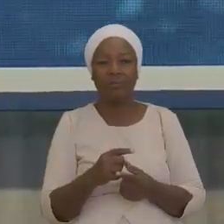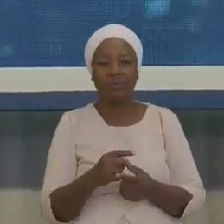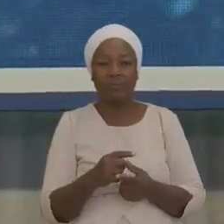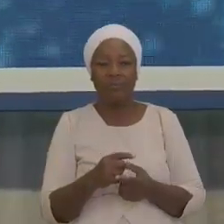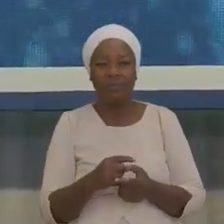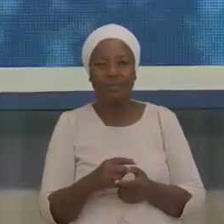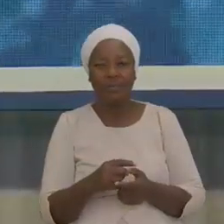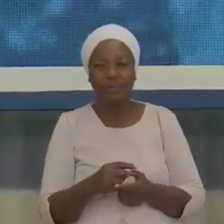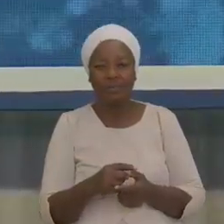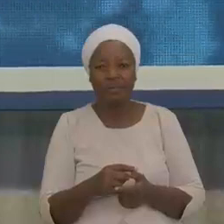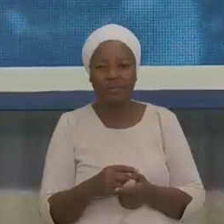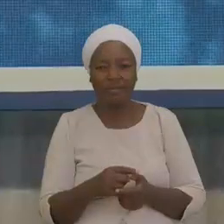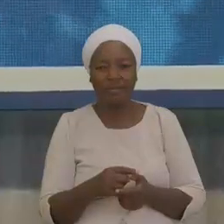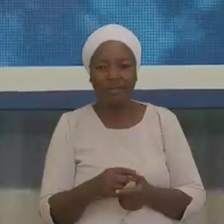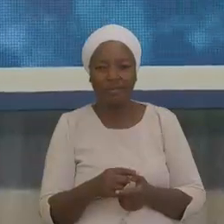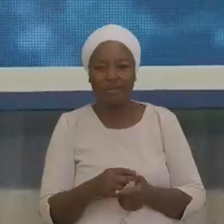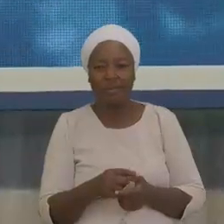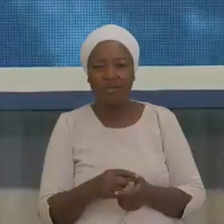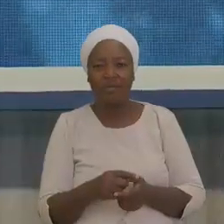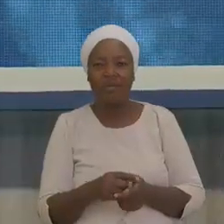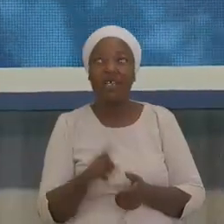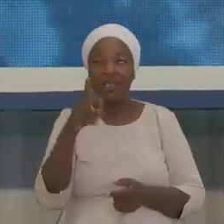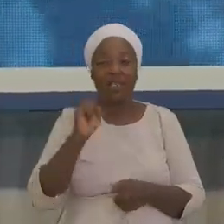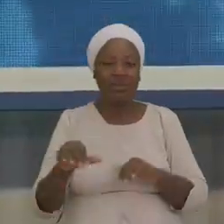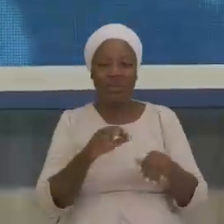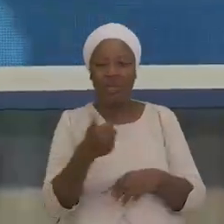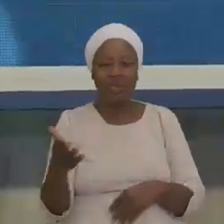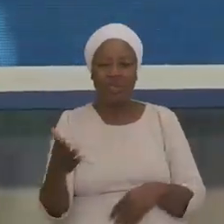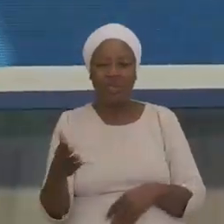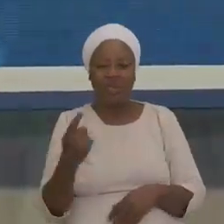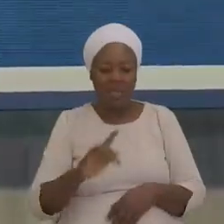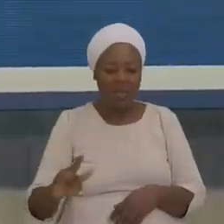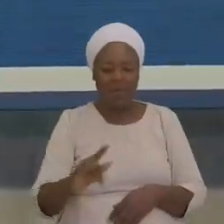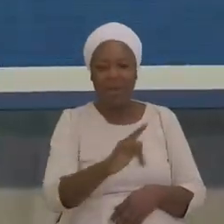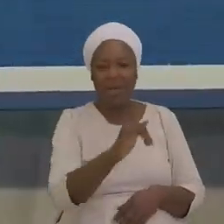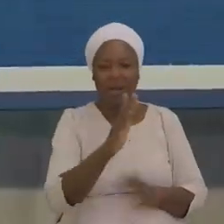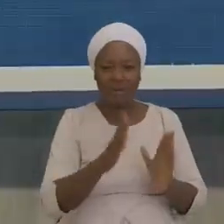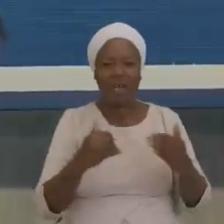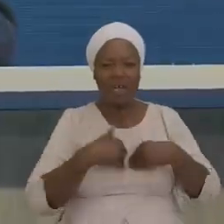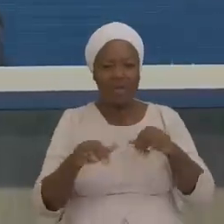You don't have to do anything. The pilot has done everything.